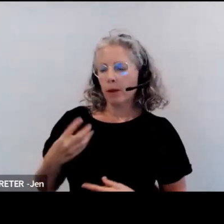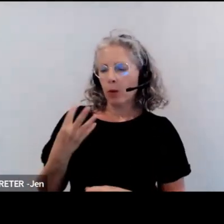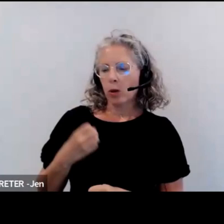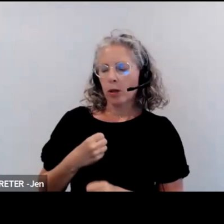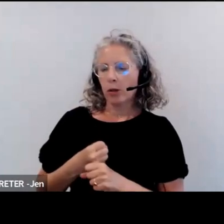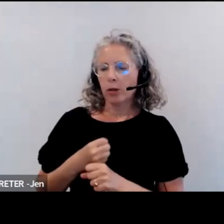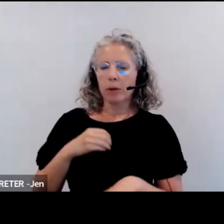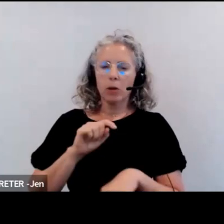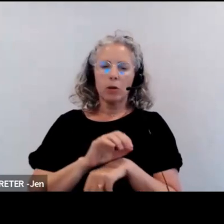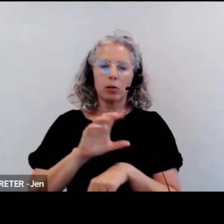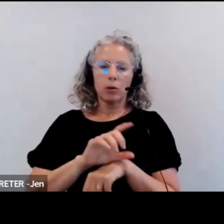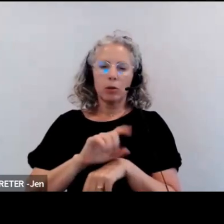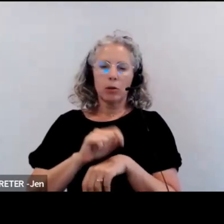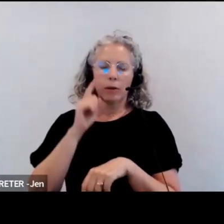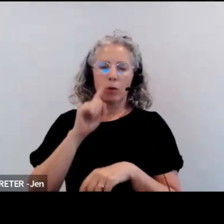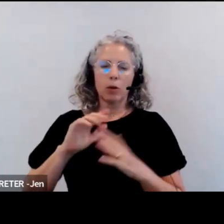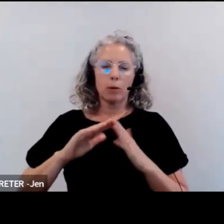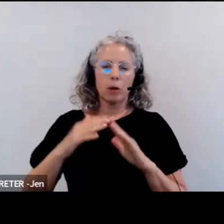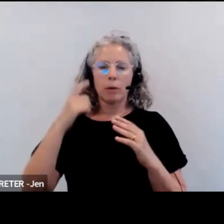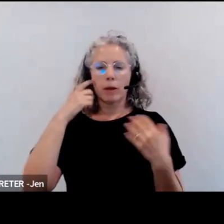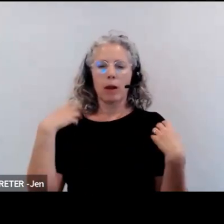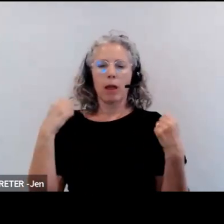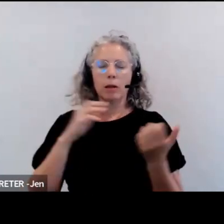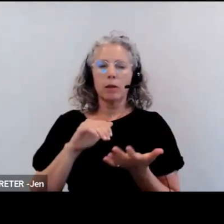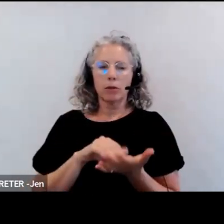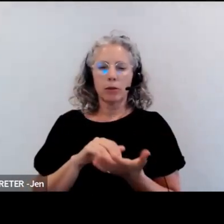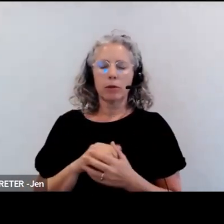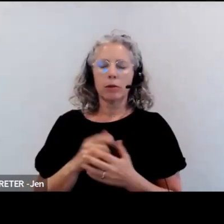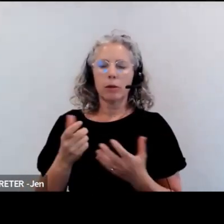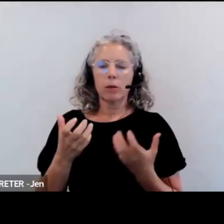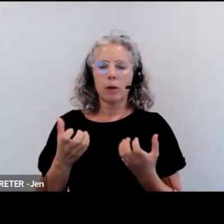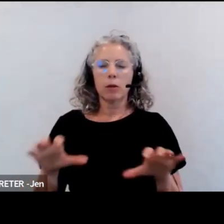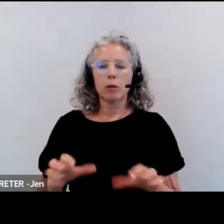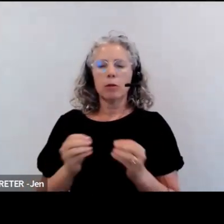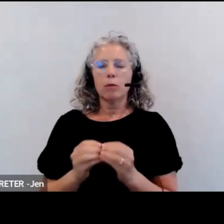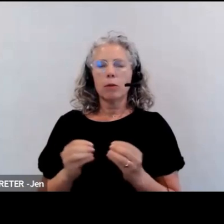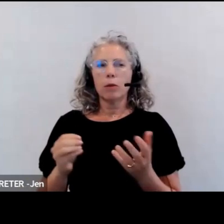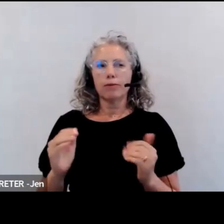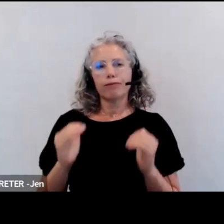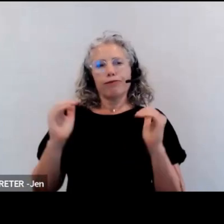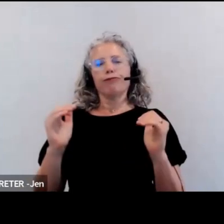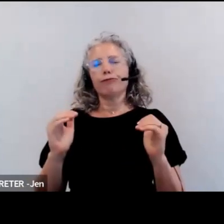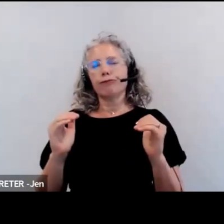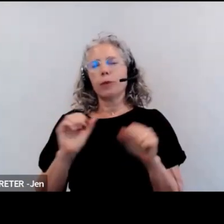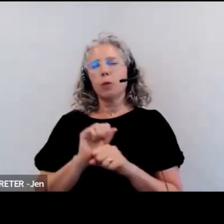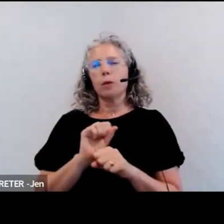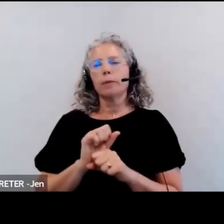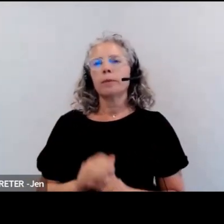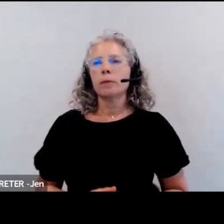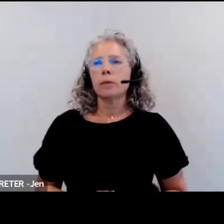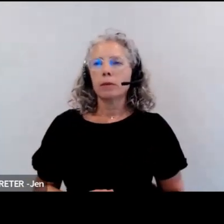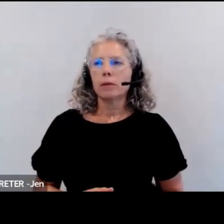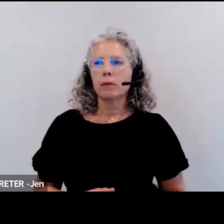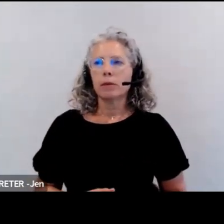been a consultant for community mental health centers who want to do more enlightened work. And I started